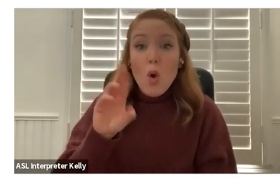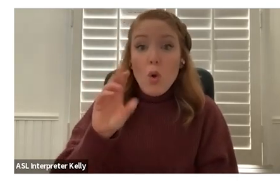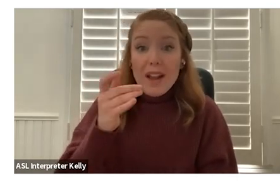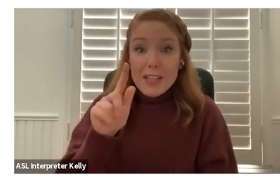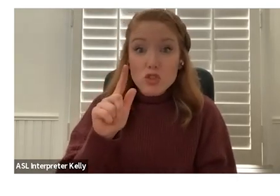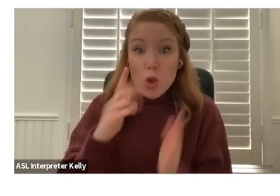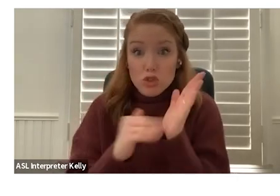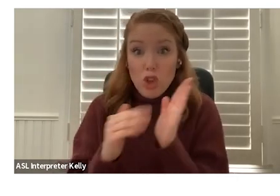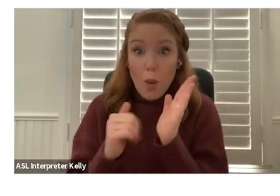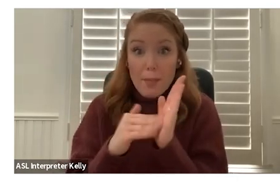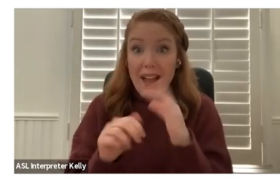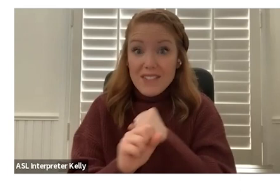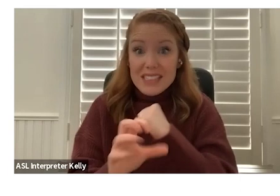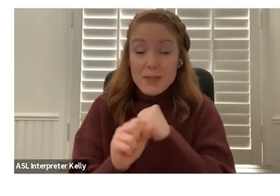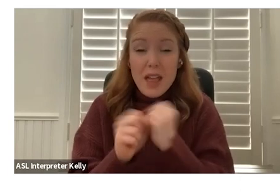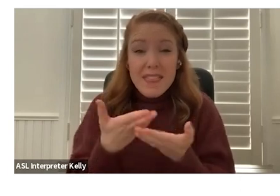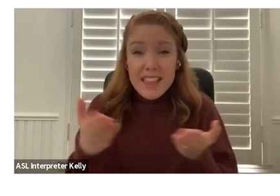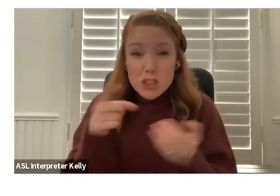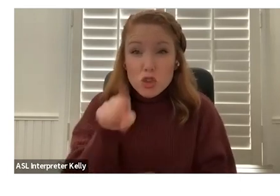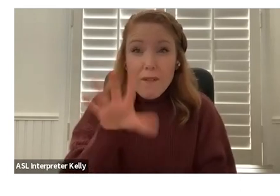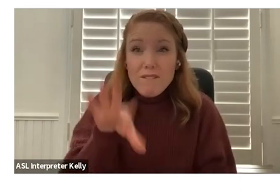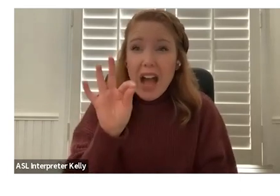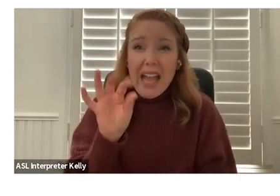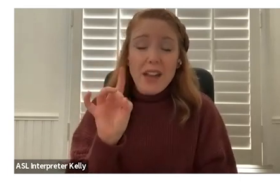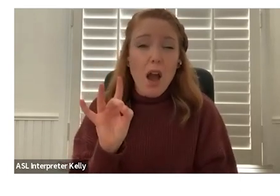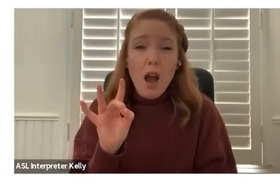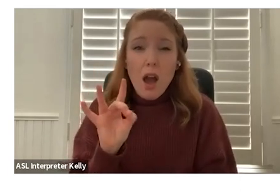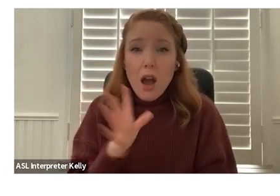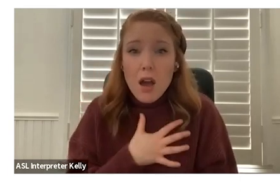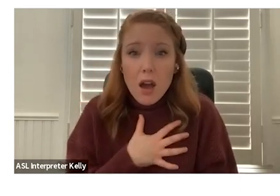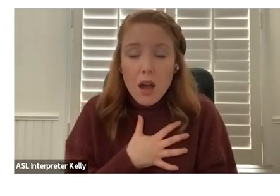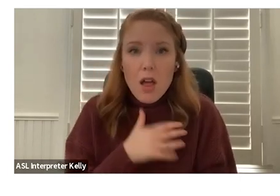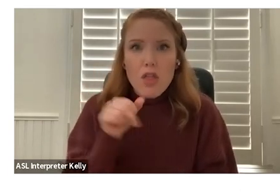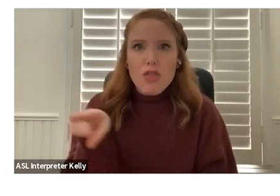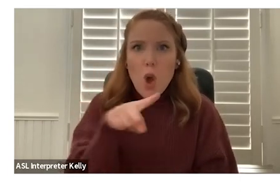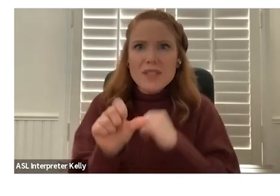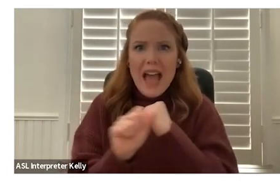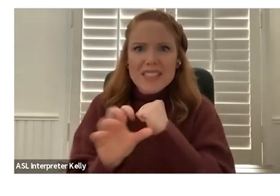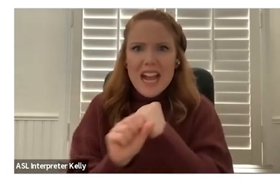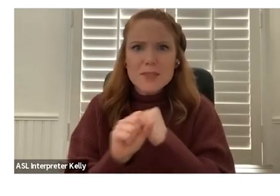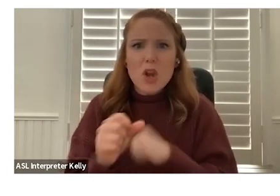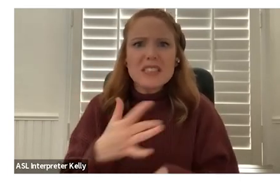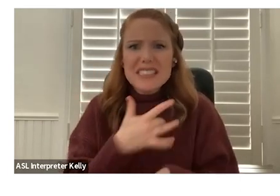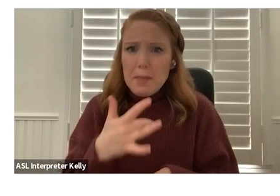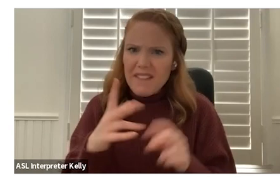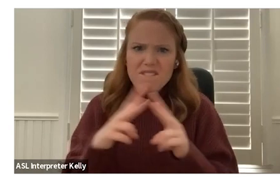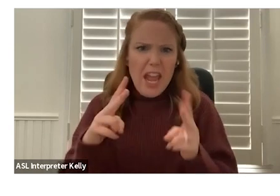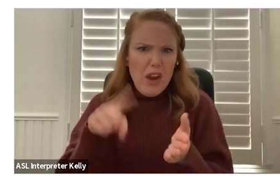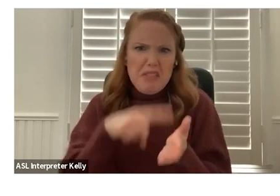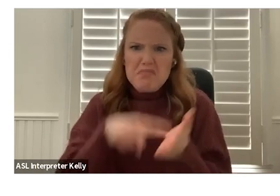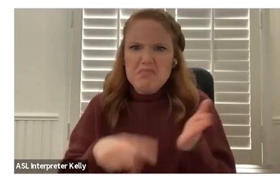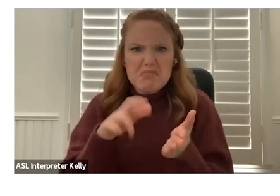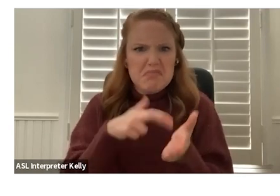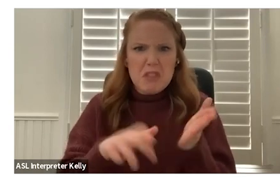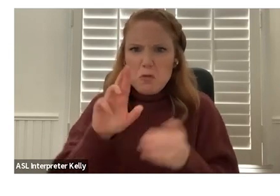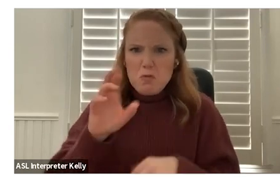soap with the smells of the Orient. So if you use this product, it will transport you to the fantasy of the Orient. So if we go back all the